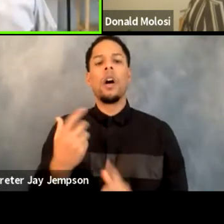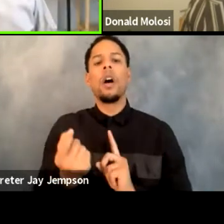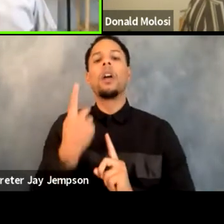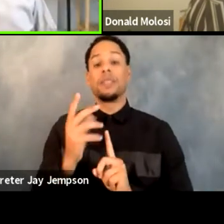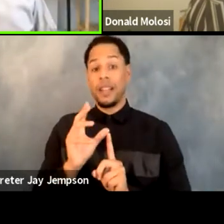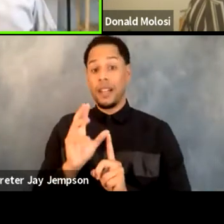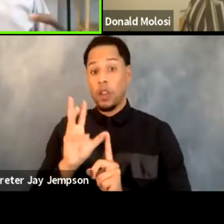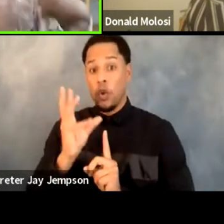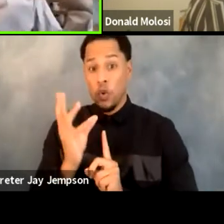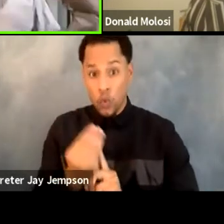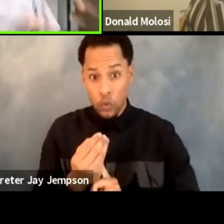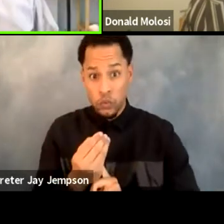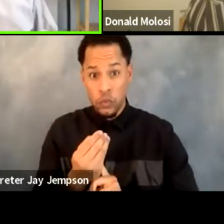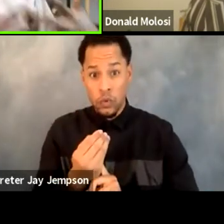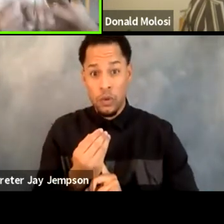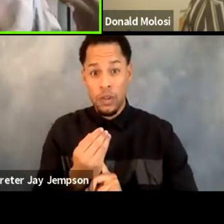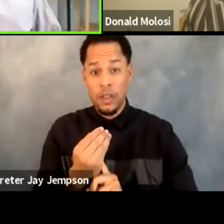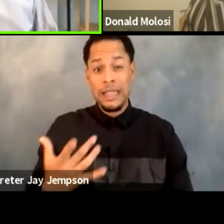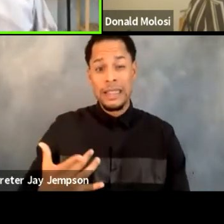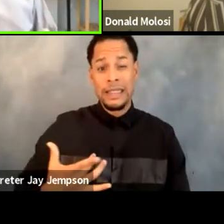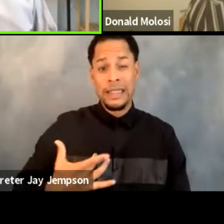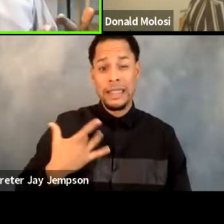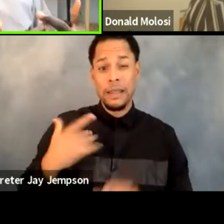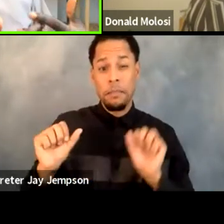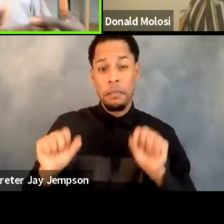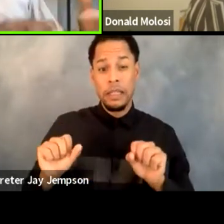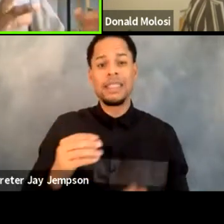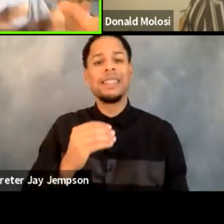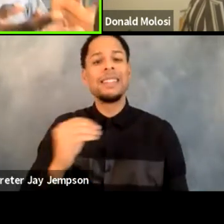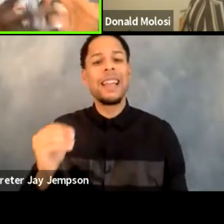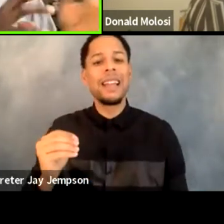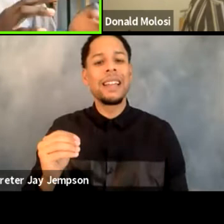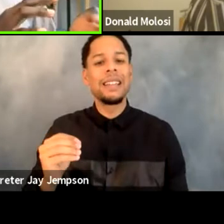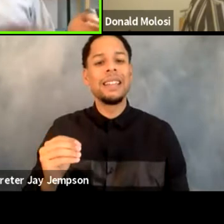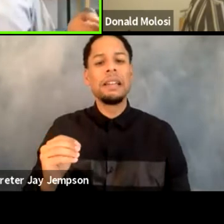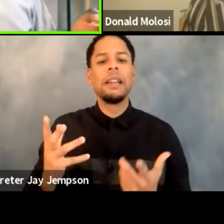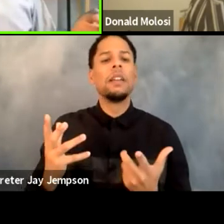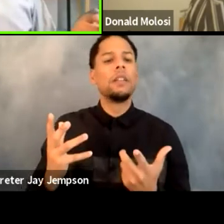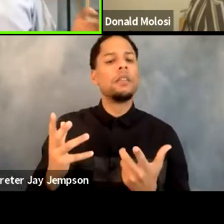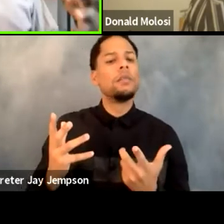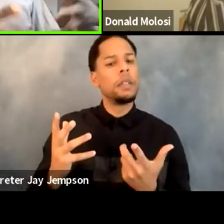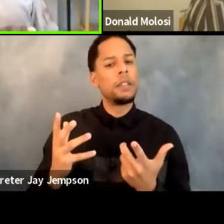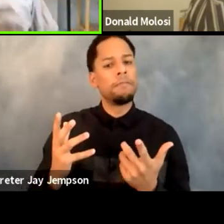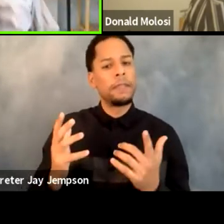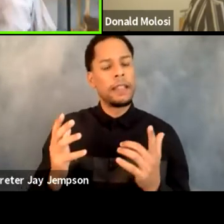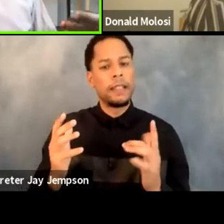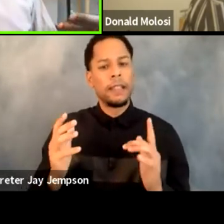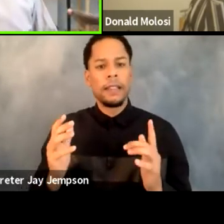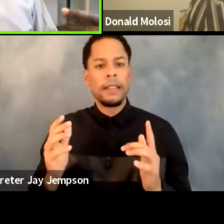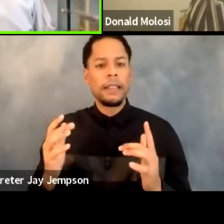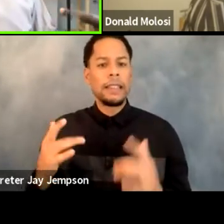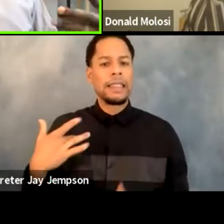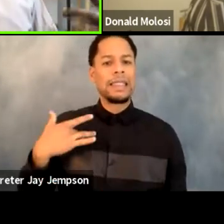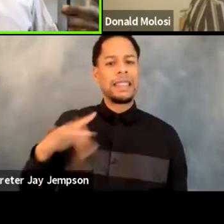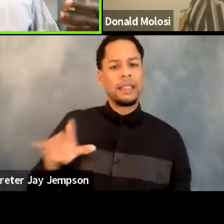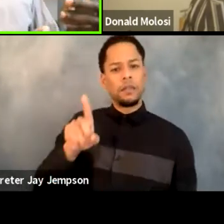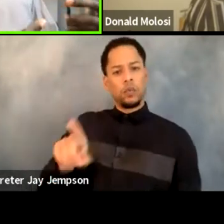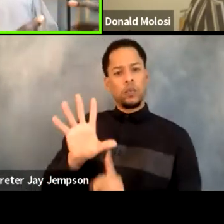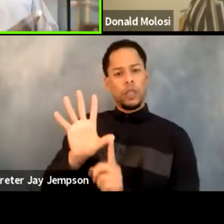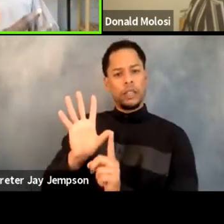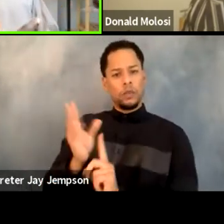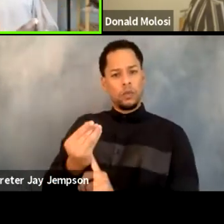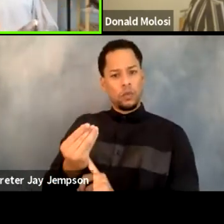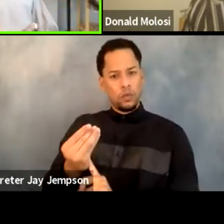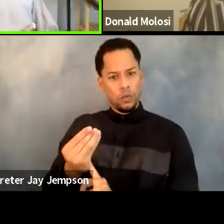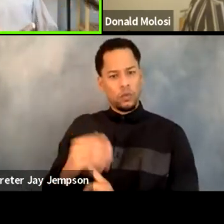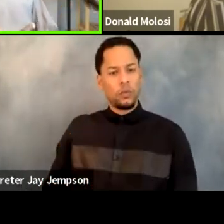sensitivity to the story, right? So that's really very interesting, especially from the context of what